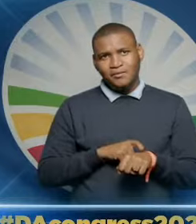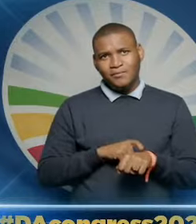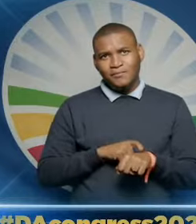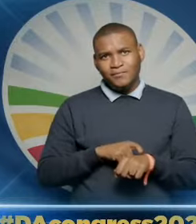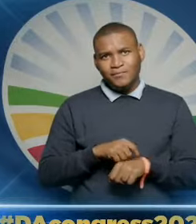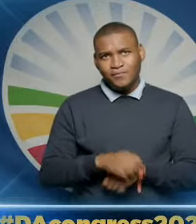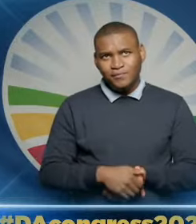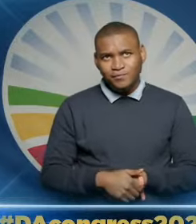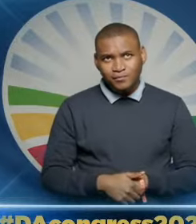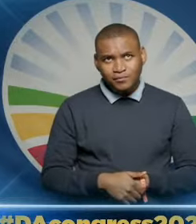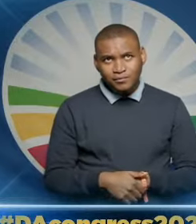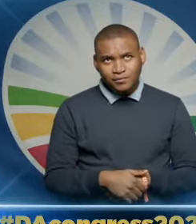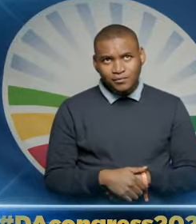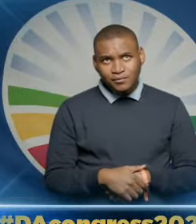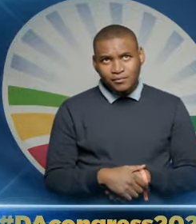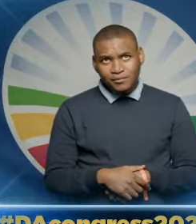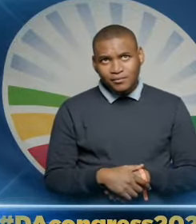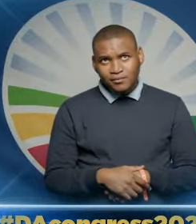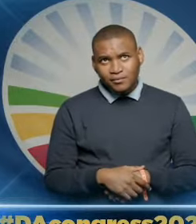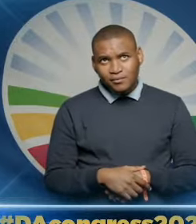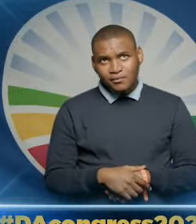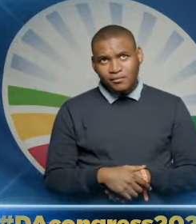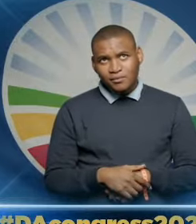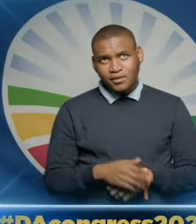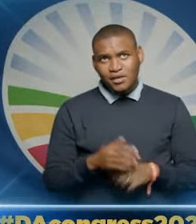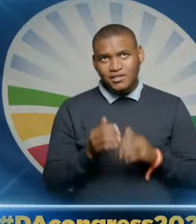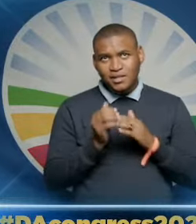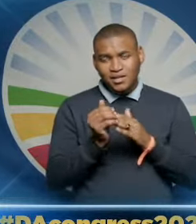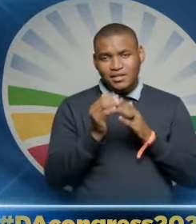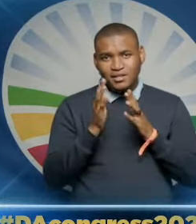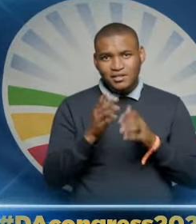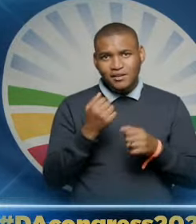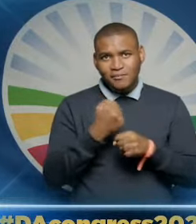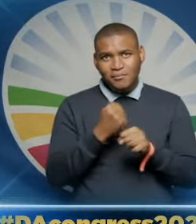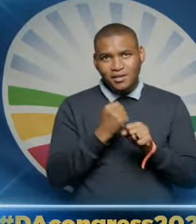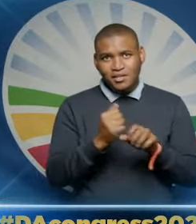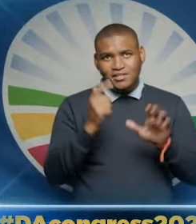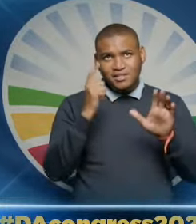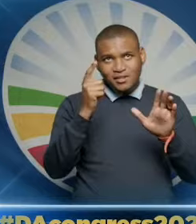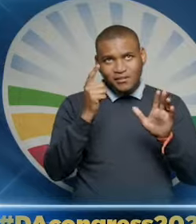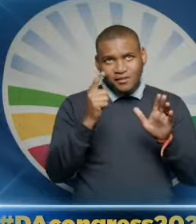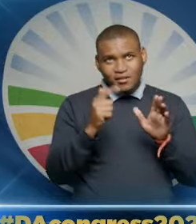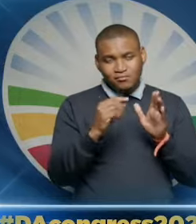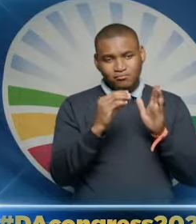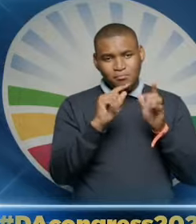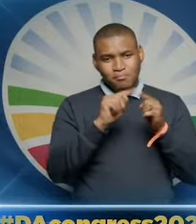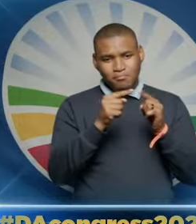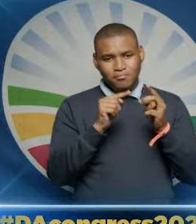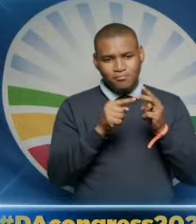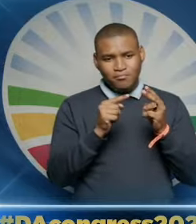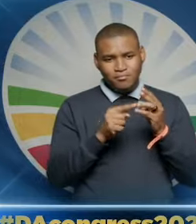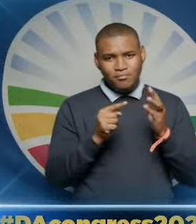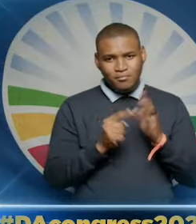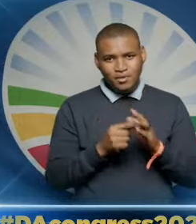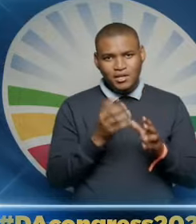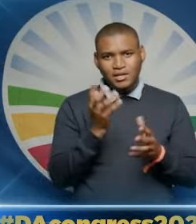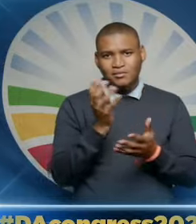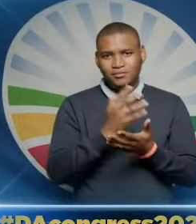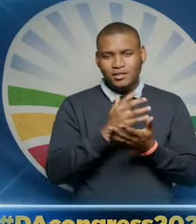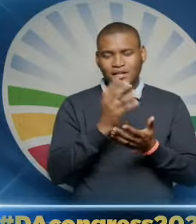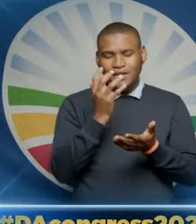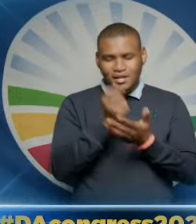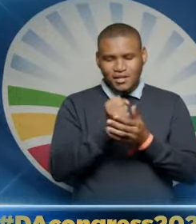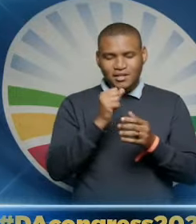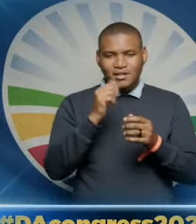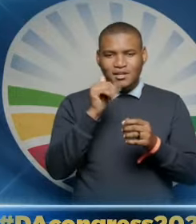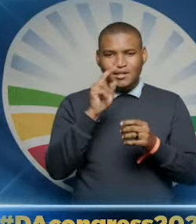regering. As the leader of the DA, I'm making 7 pledges to our delegates, and they are getting the ANC under